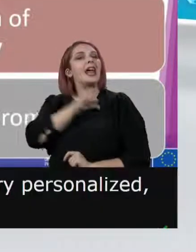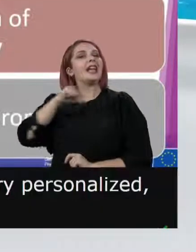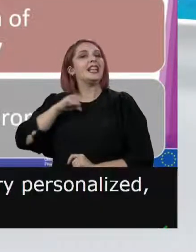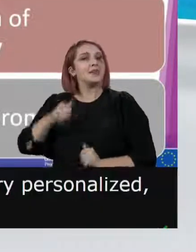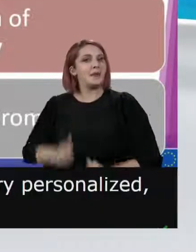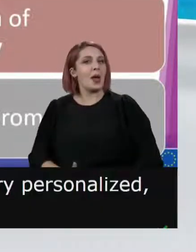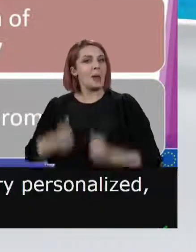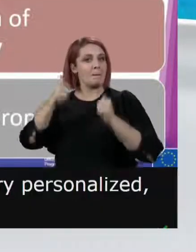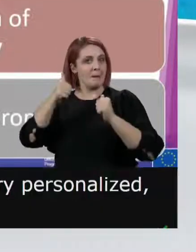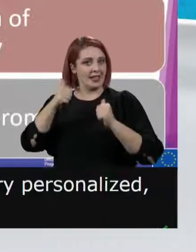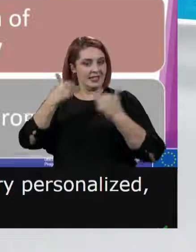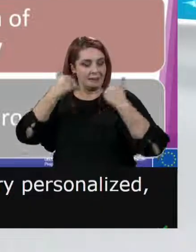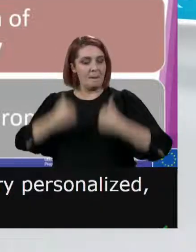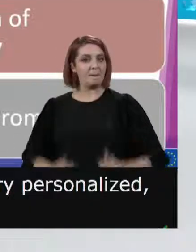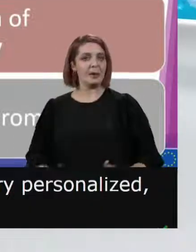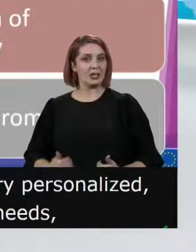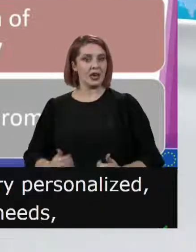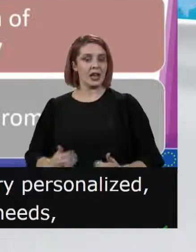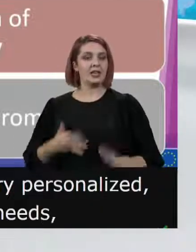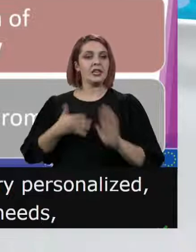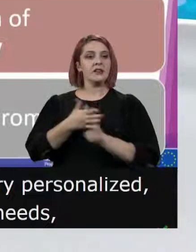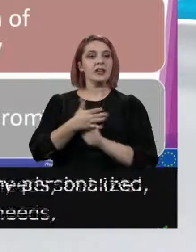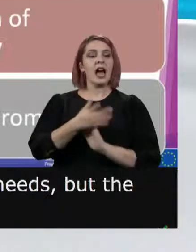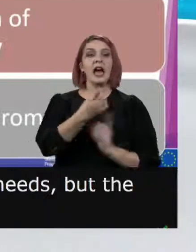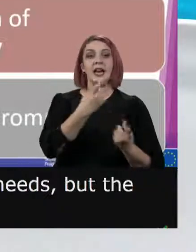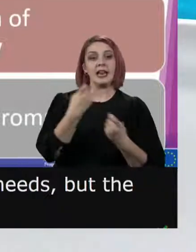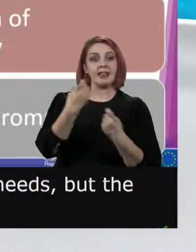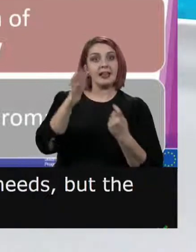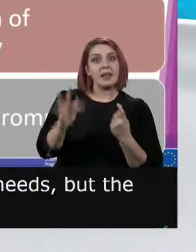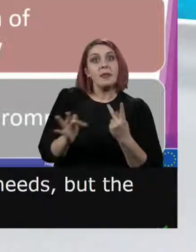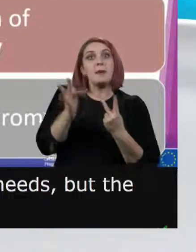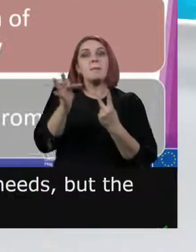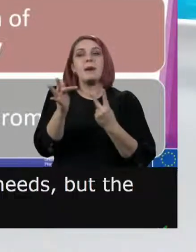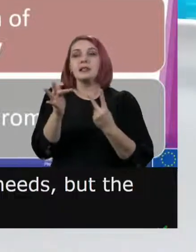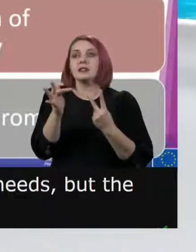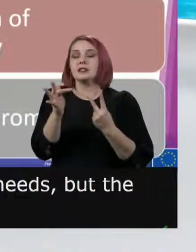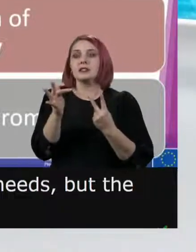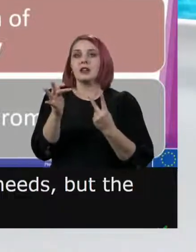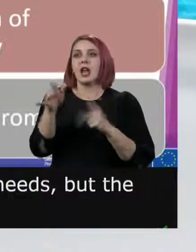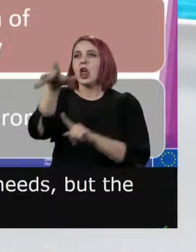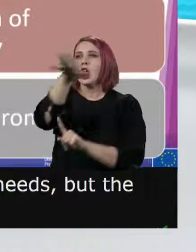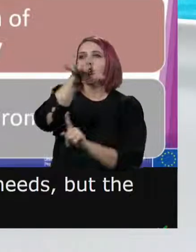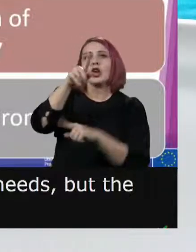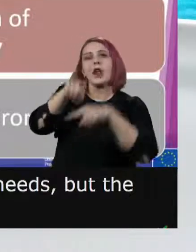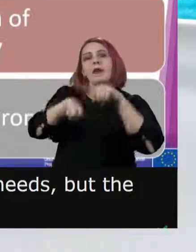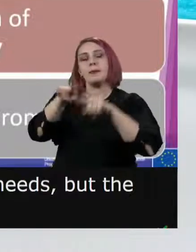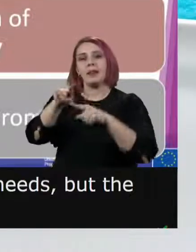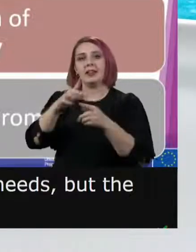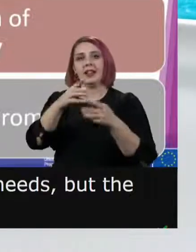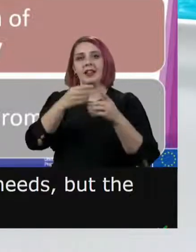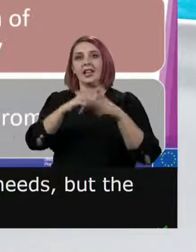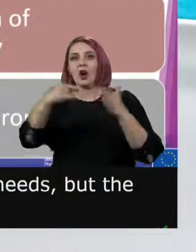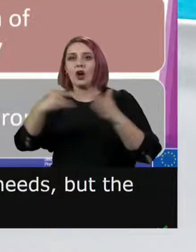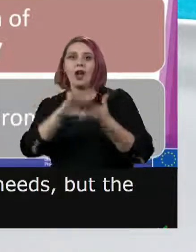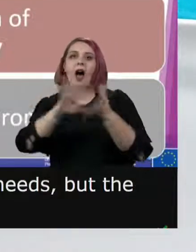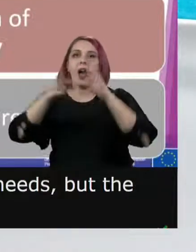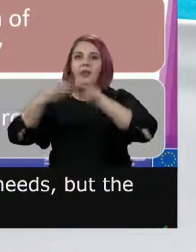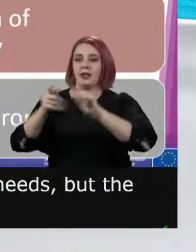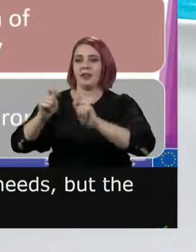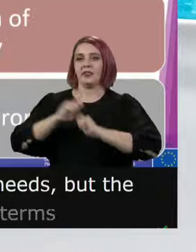our needs, but the setting which we're living in. It was important in terms of predicting